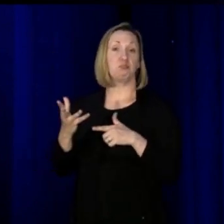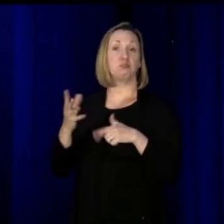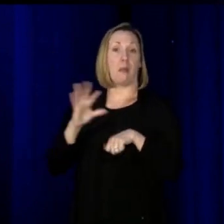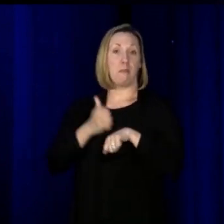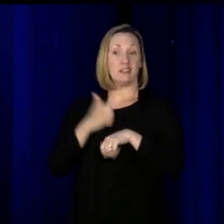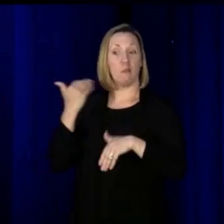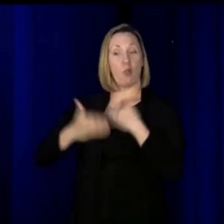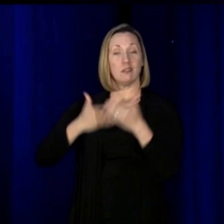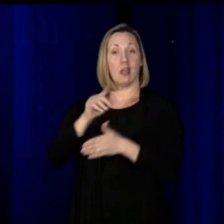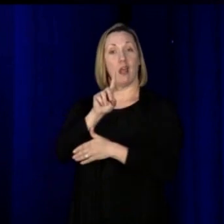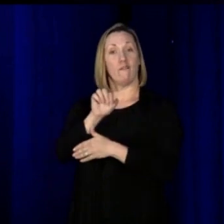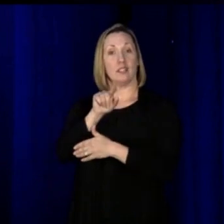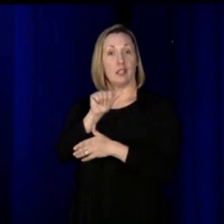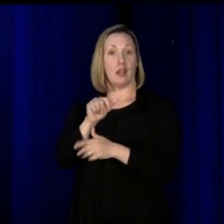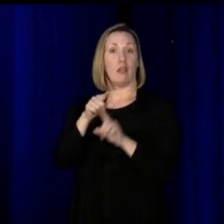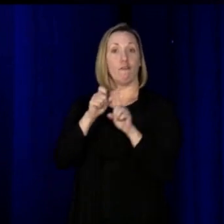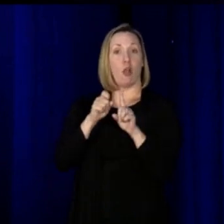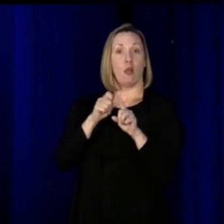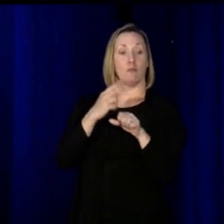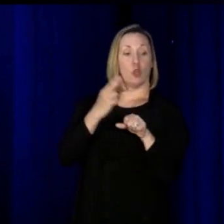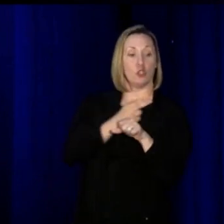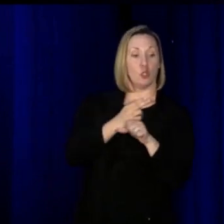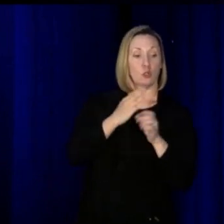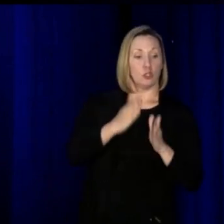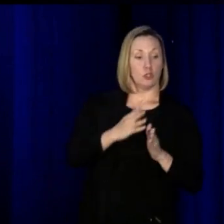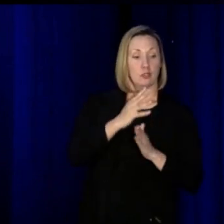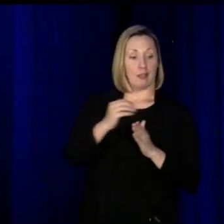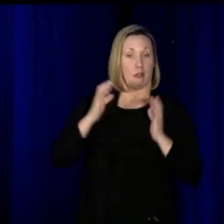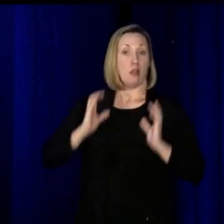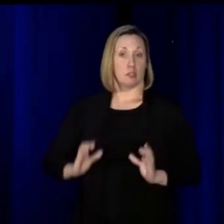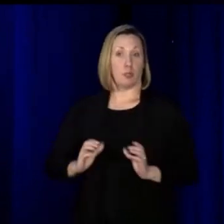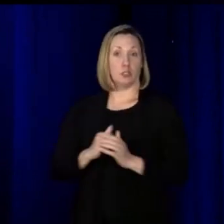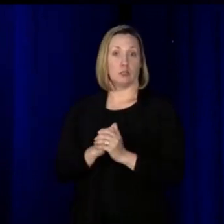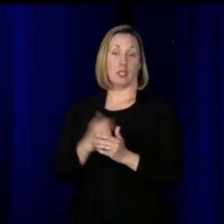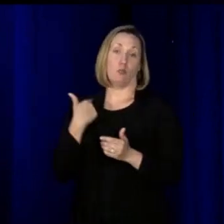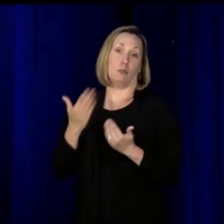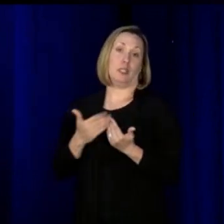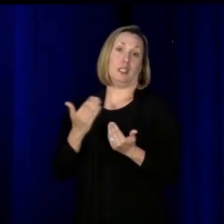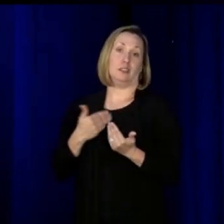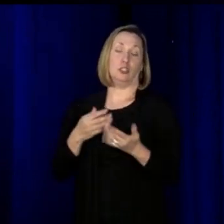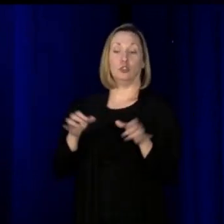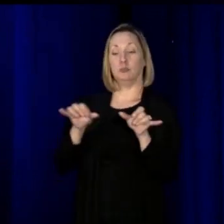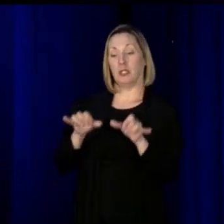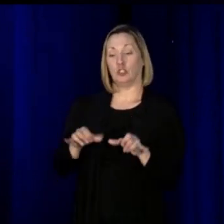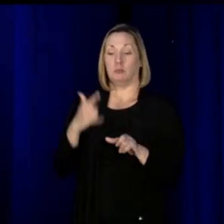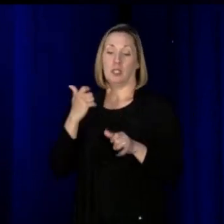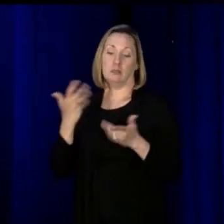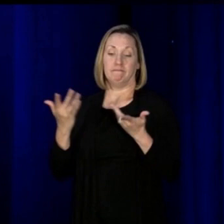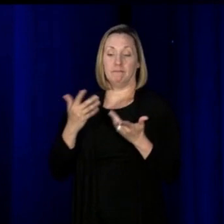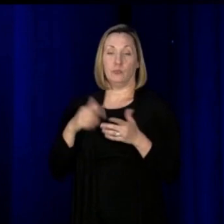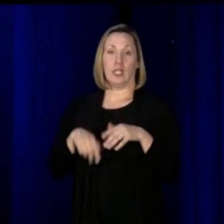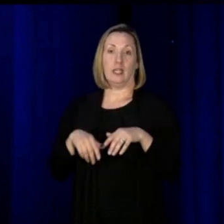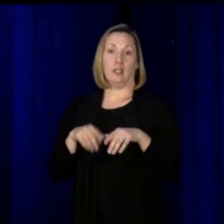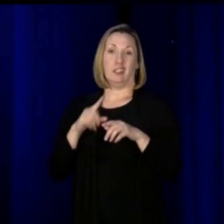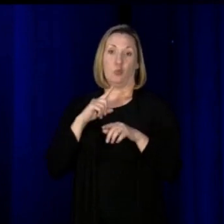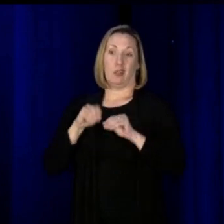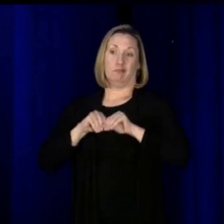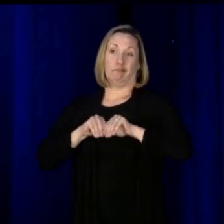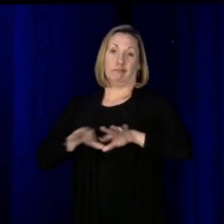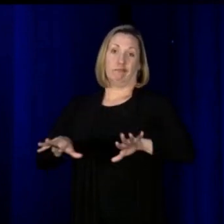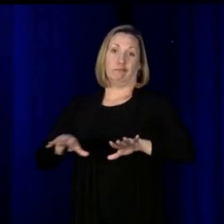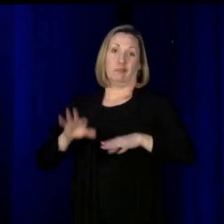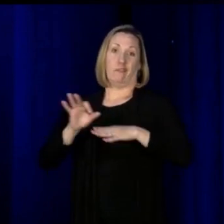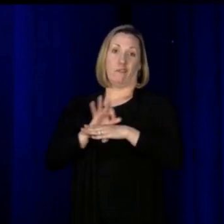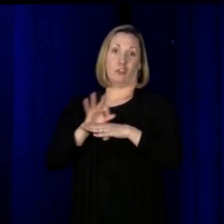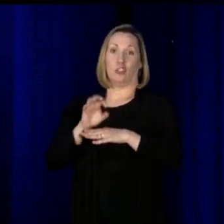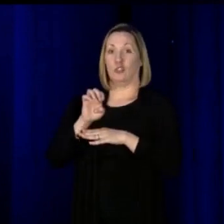the data from the users and customers. And then it will be easy to scale because it's basically deploying a function to